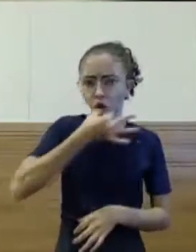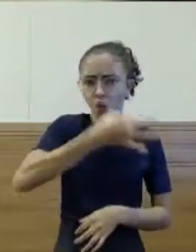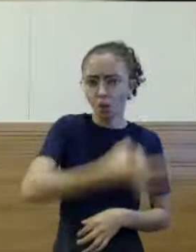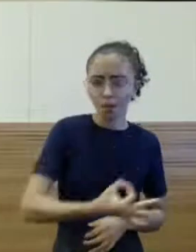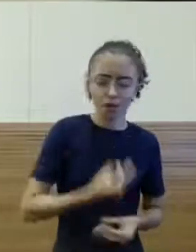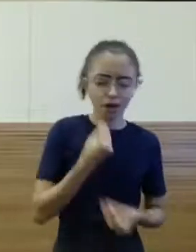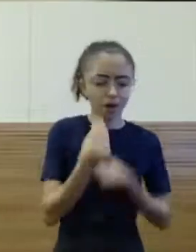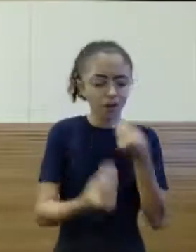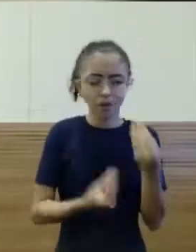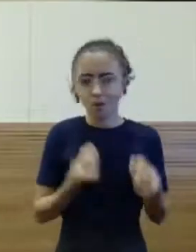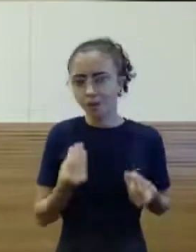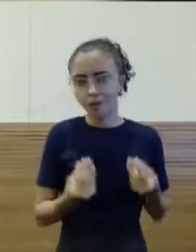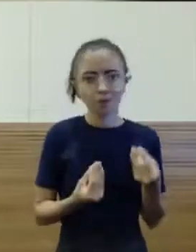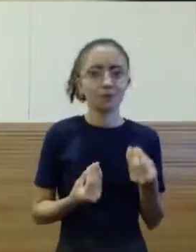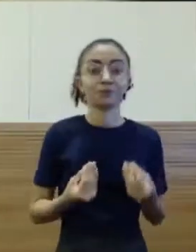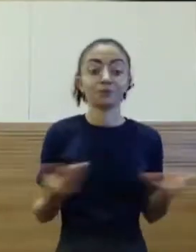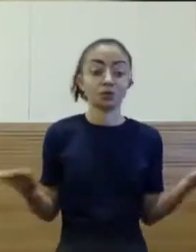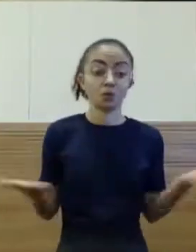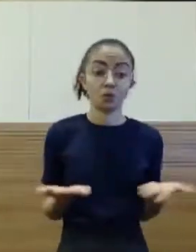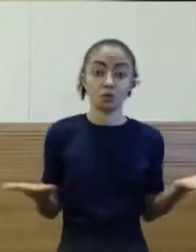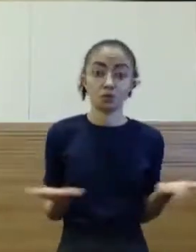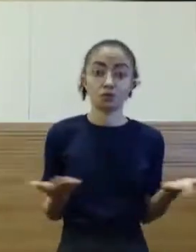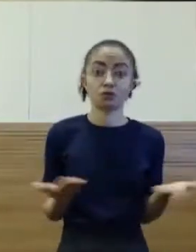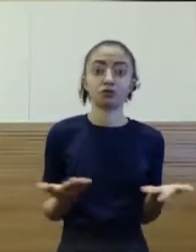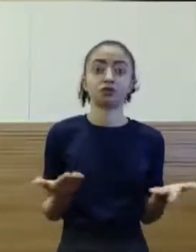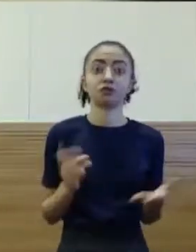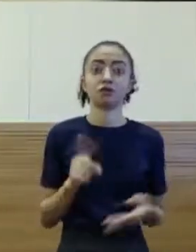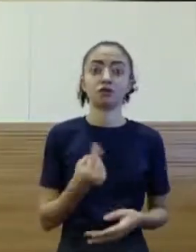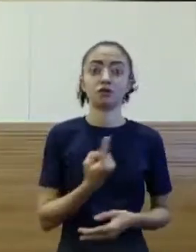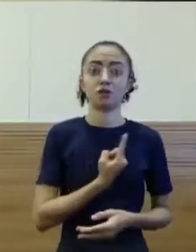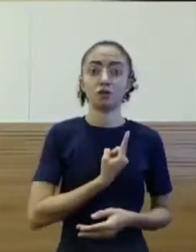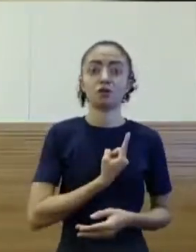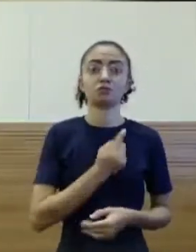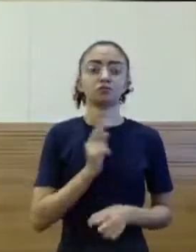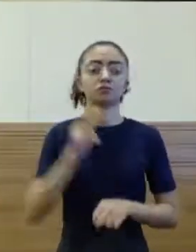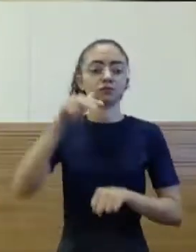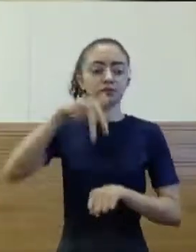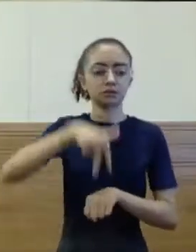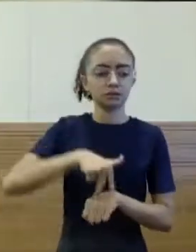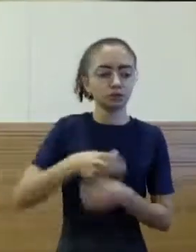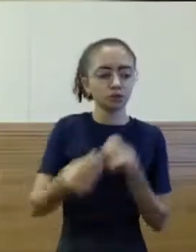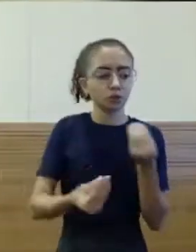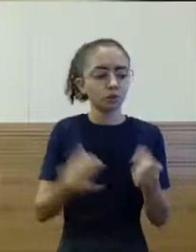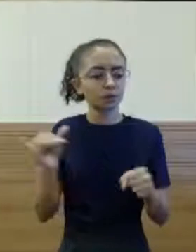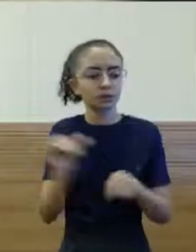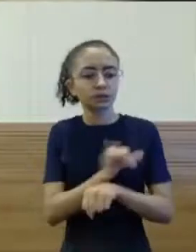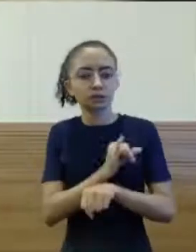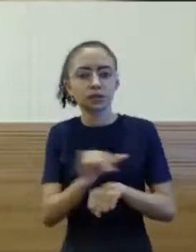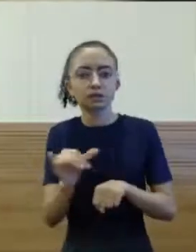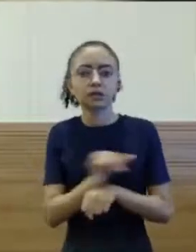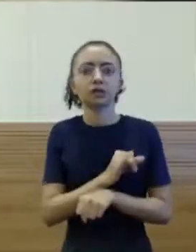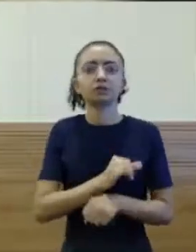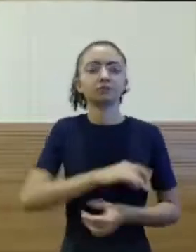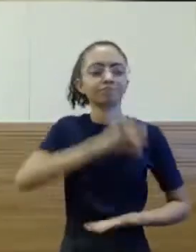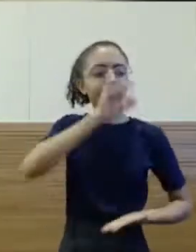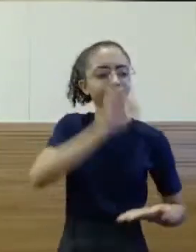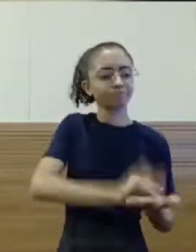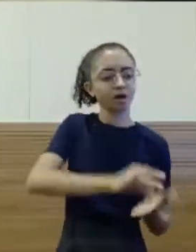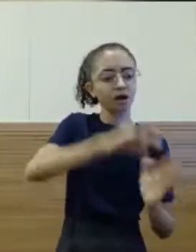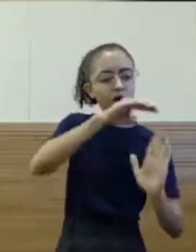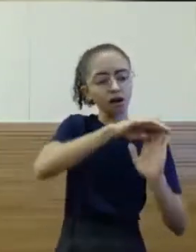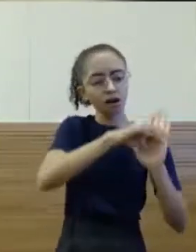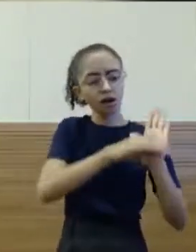bit how this meeting, as in this meeting, we decided to talk about strategies of implementation.